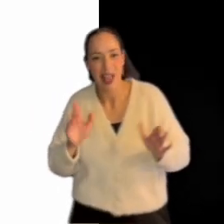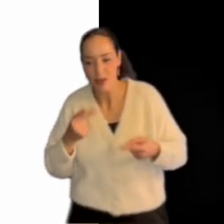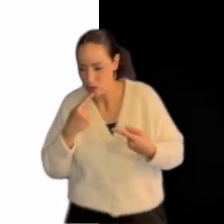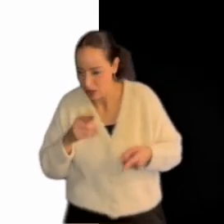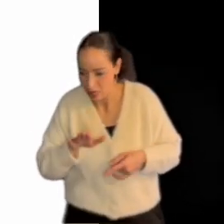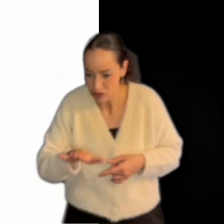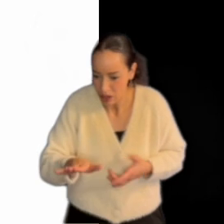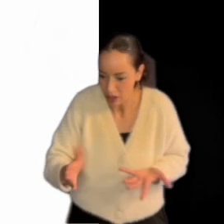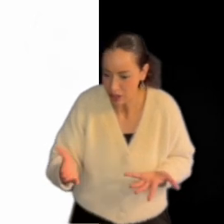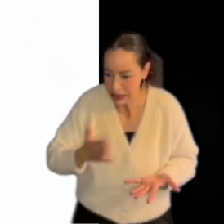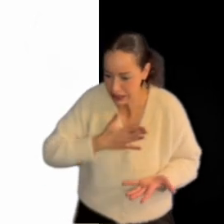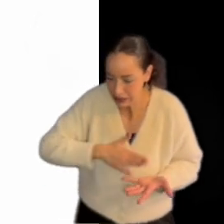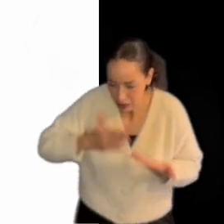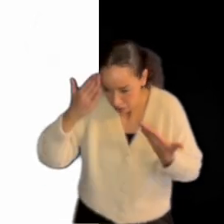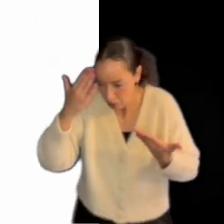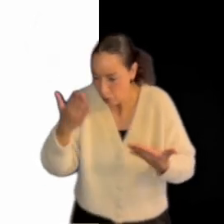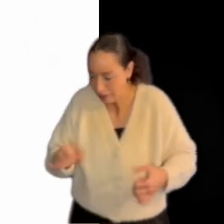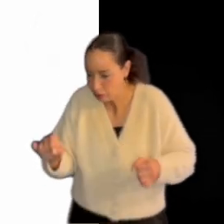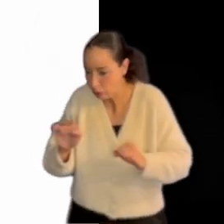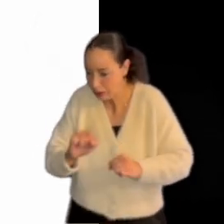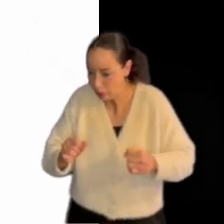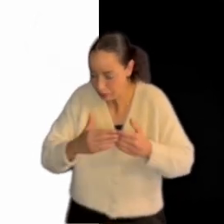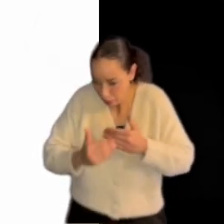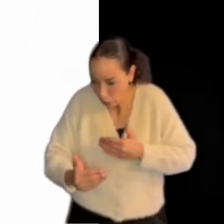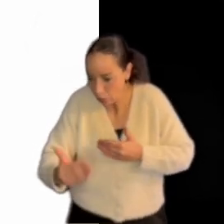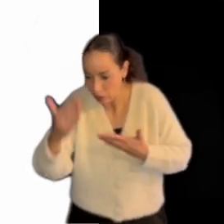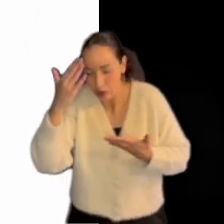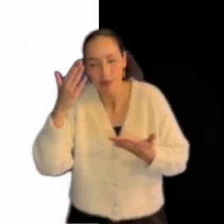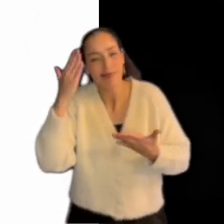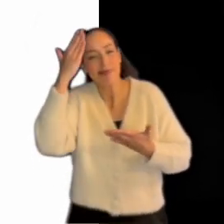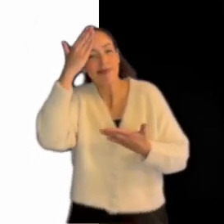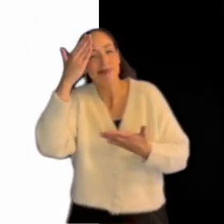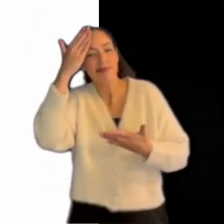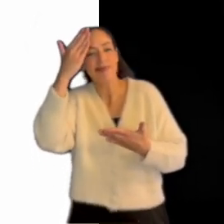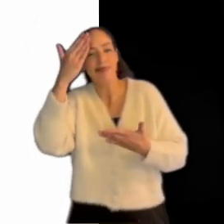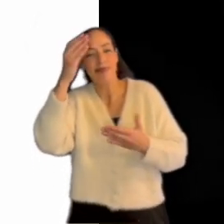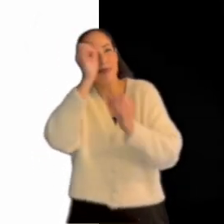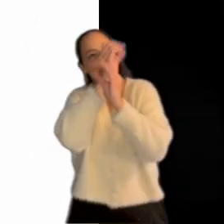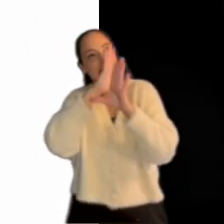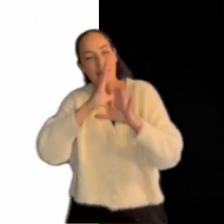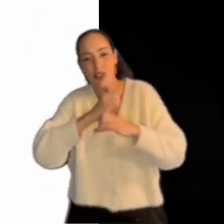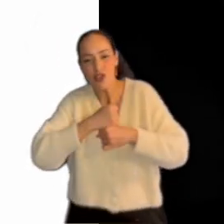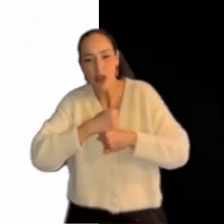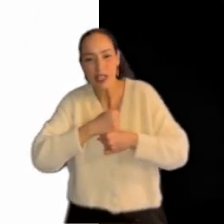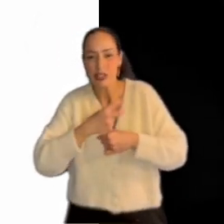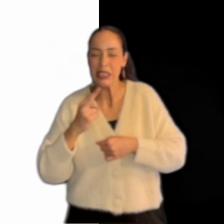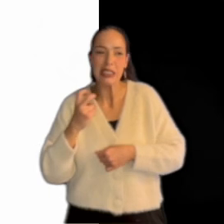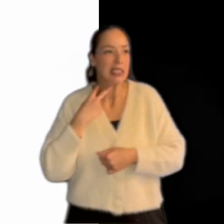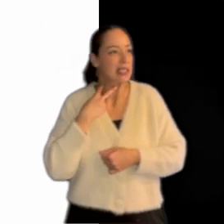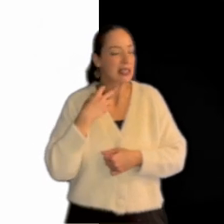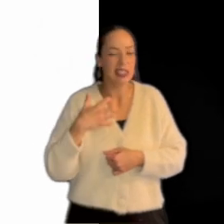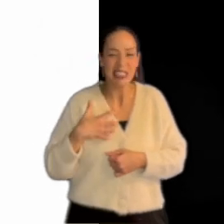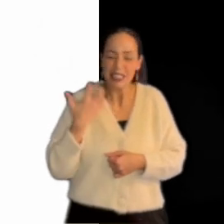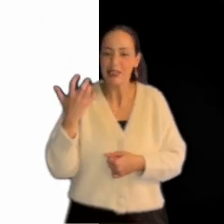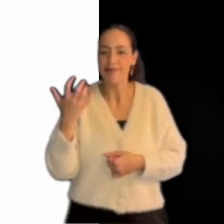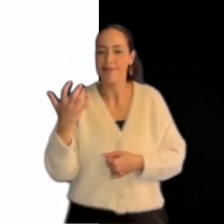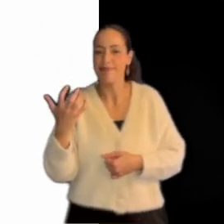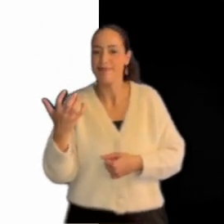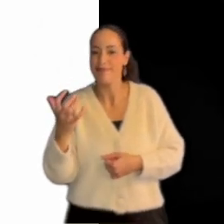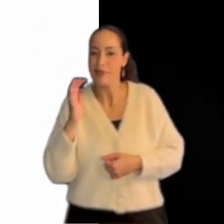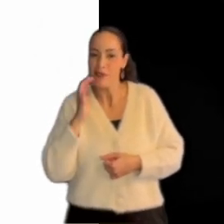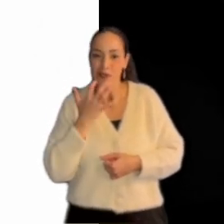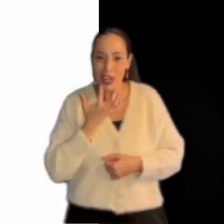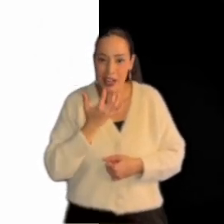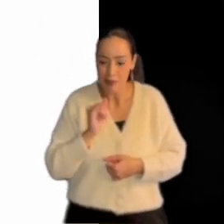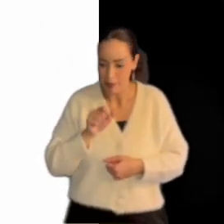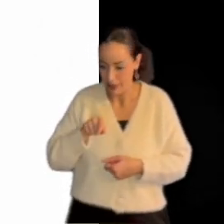long now. Imagine the frustration, the disappointment and the anger. Imagine the fear that it might get worse and that